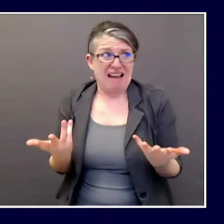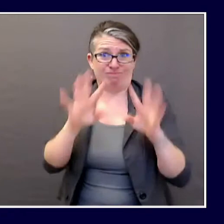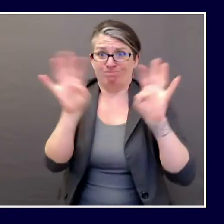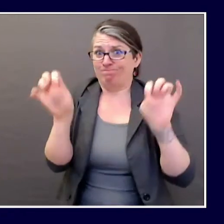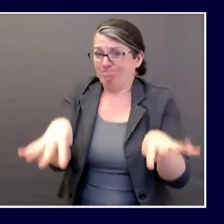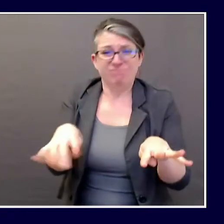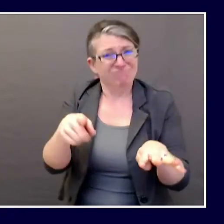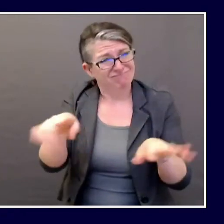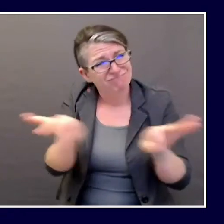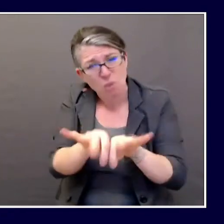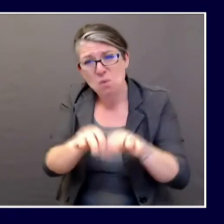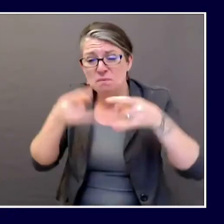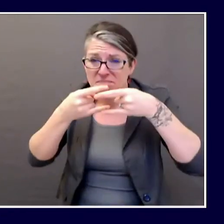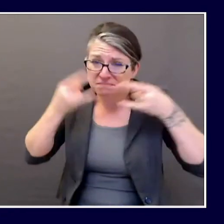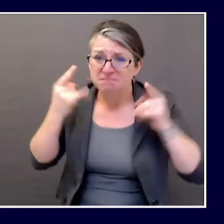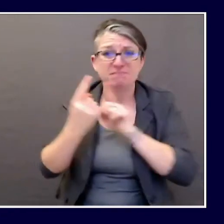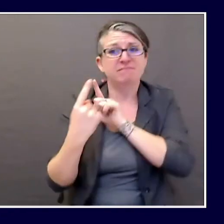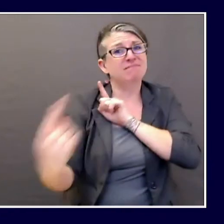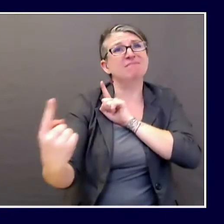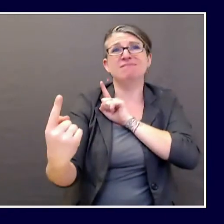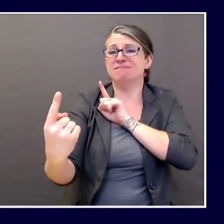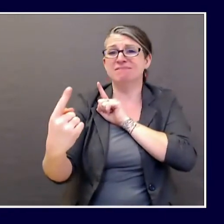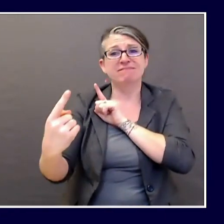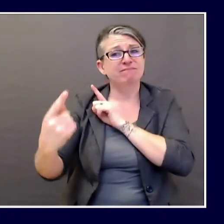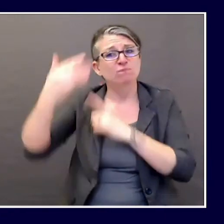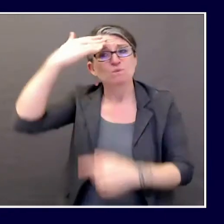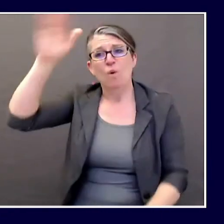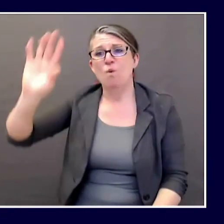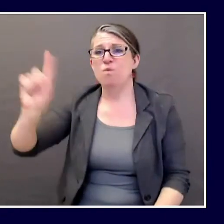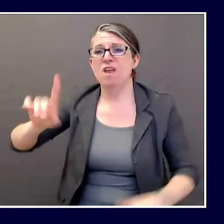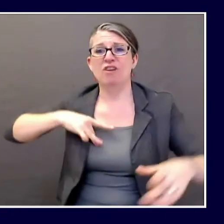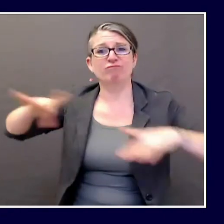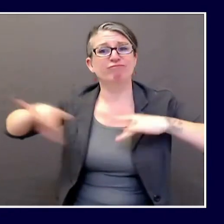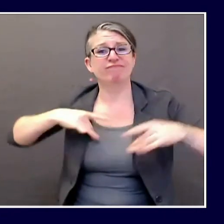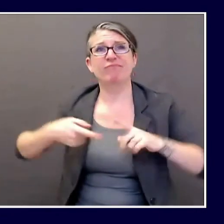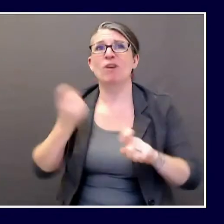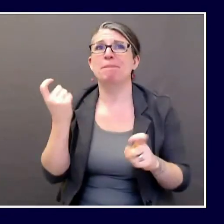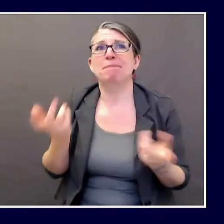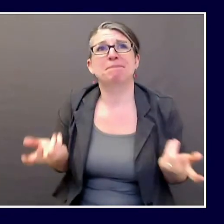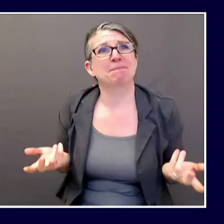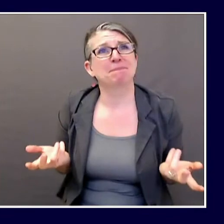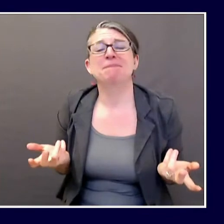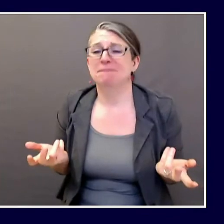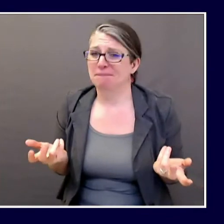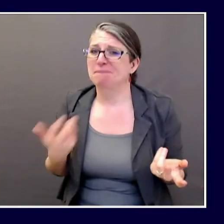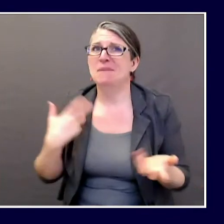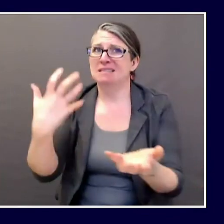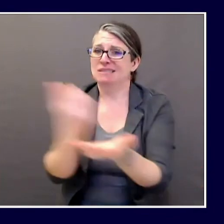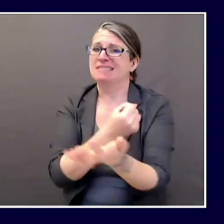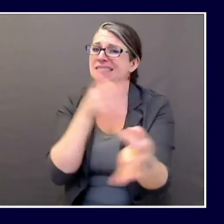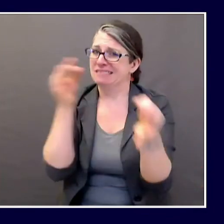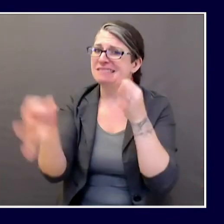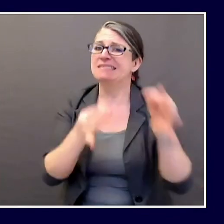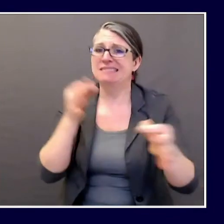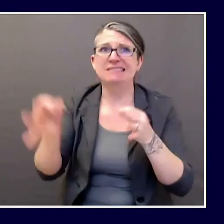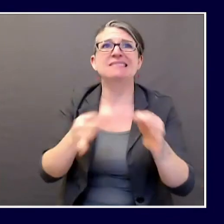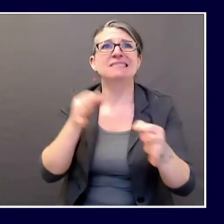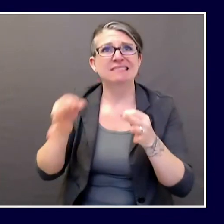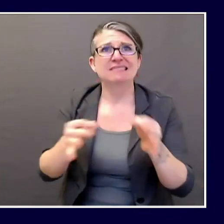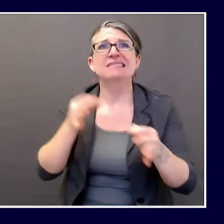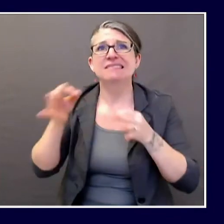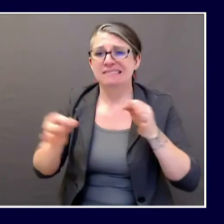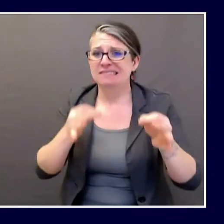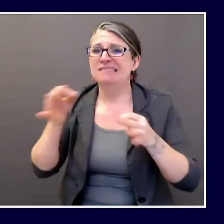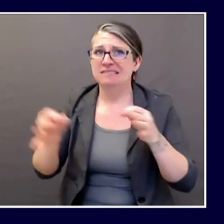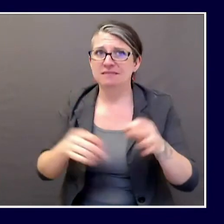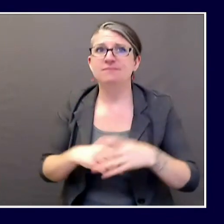to take this moment to just reflect on where we are as a globe, as a country, and even here in our state. We're seeing cases start to increase,